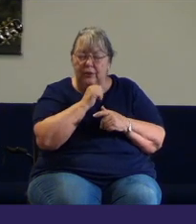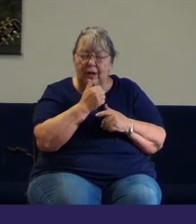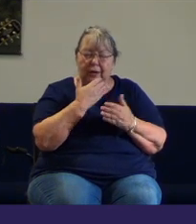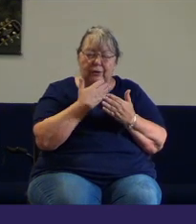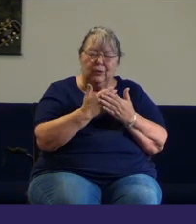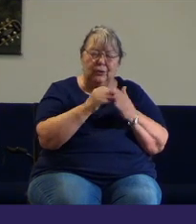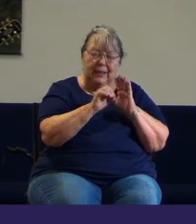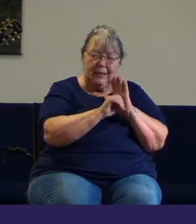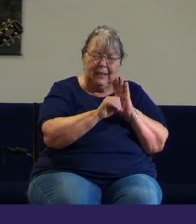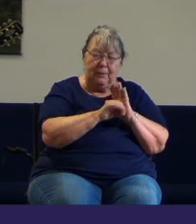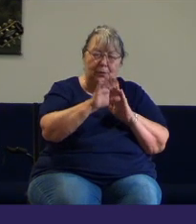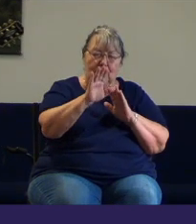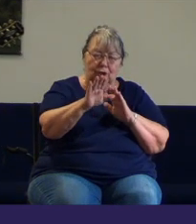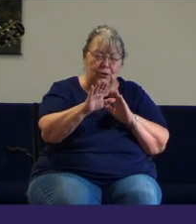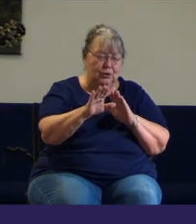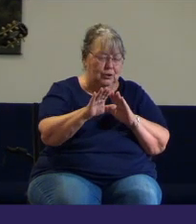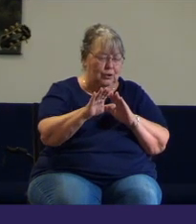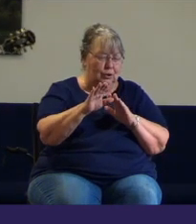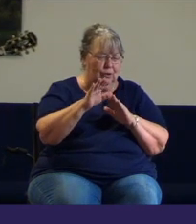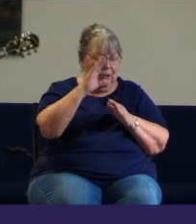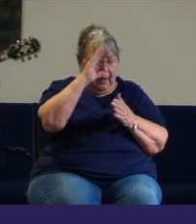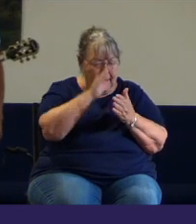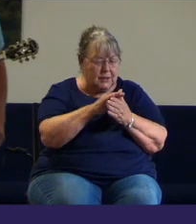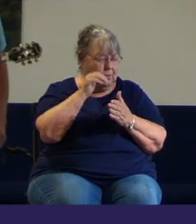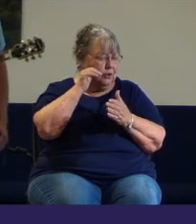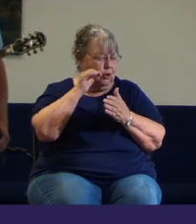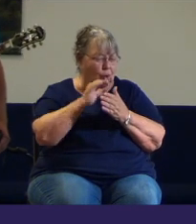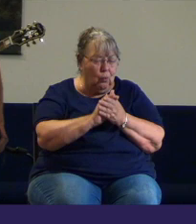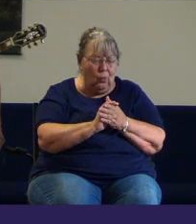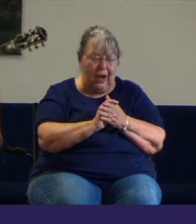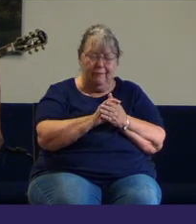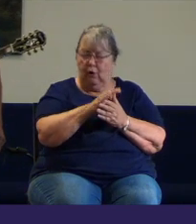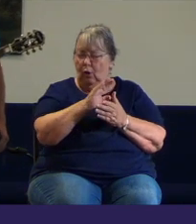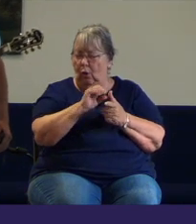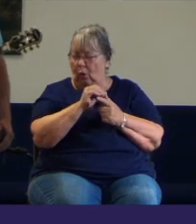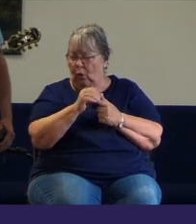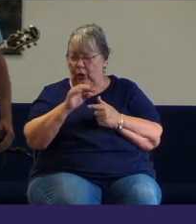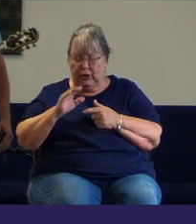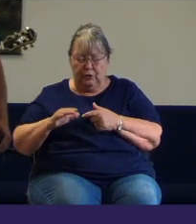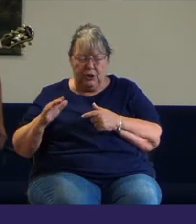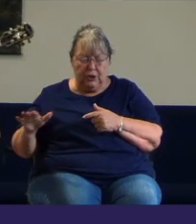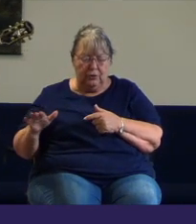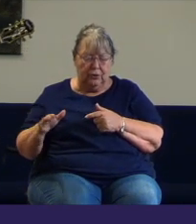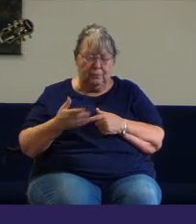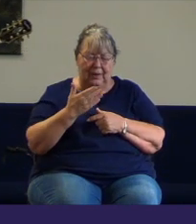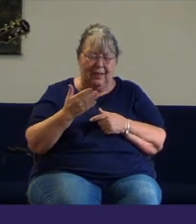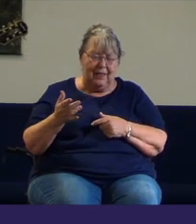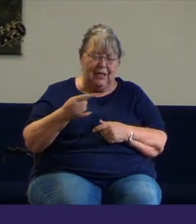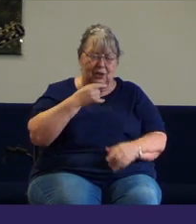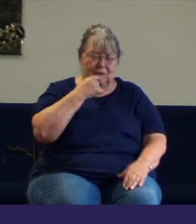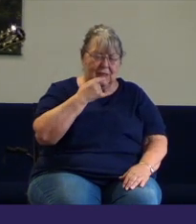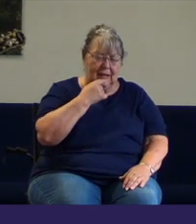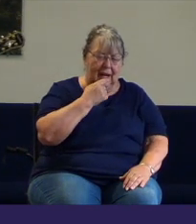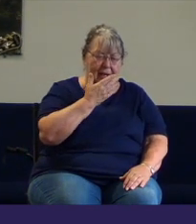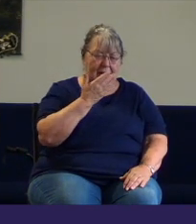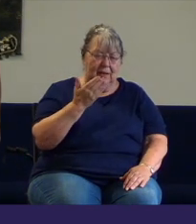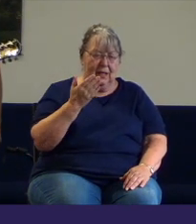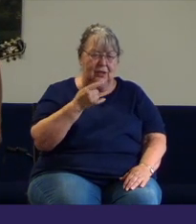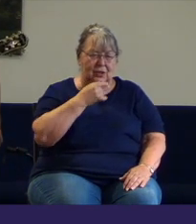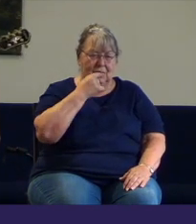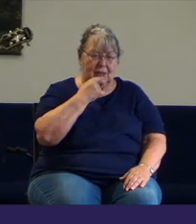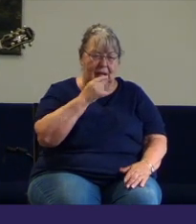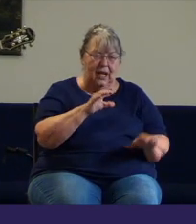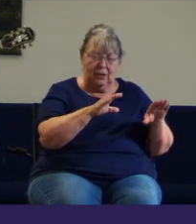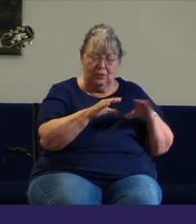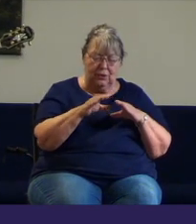children or your neighbors or your friends, you've not been a good testimony by the things you say and the things you do, would you please stand? God wants